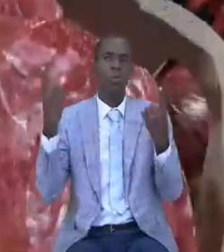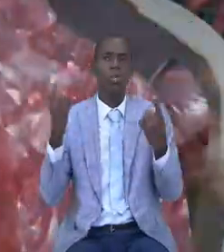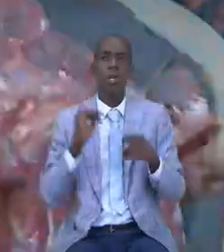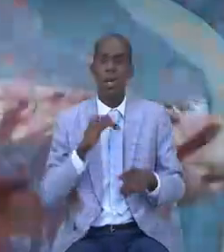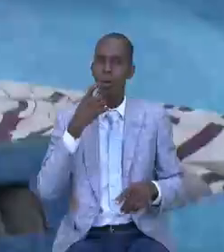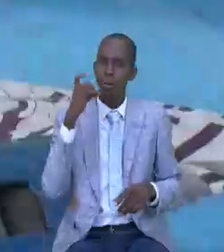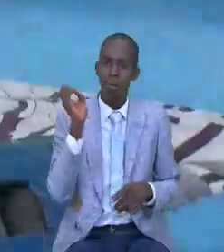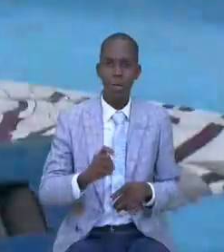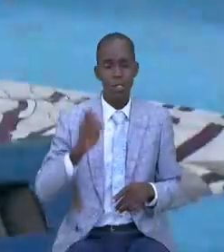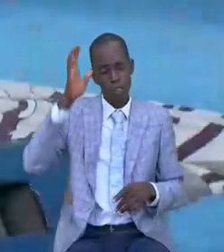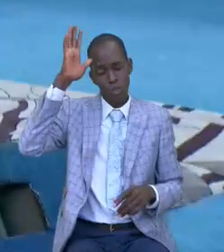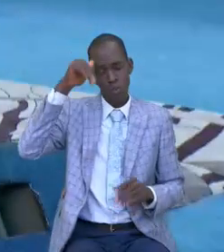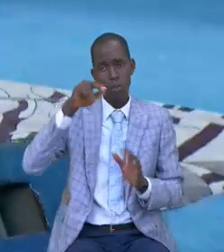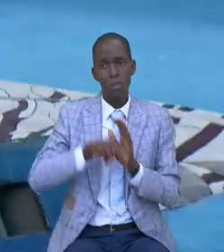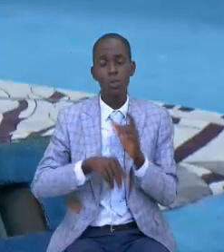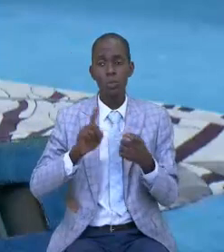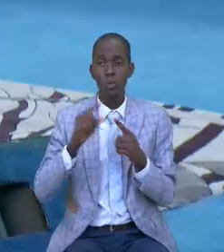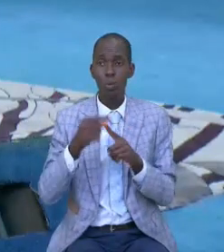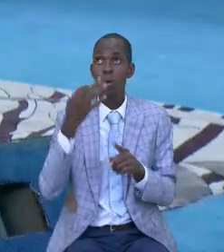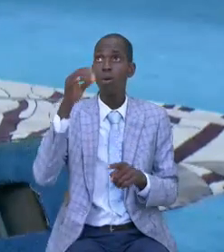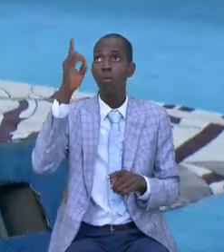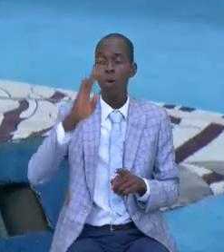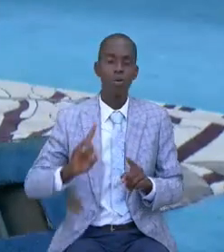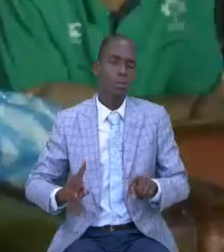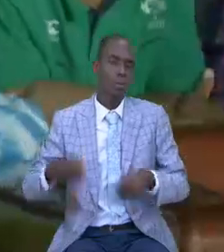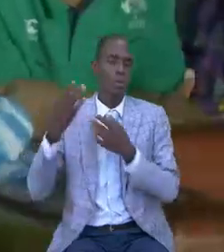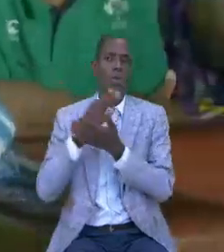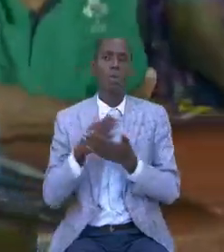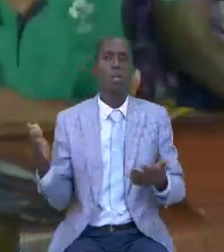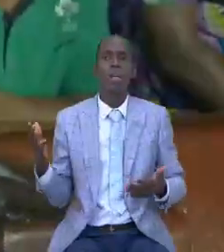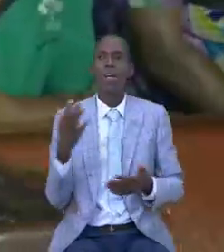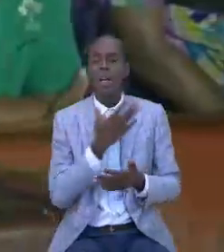Defiance of the word of God, go. And